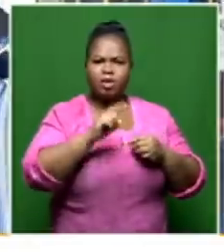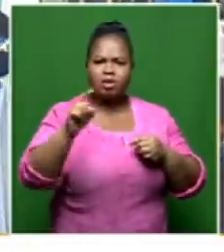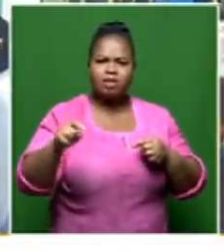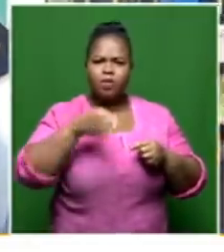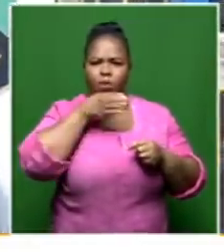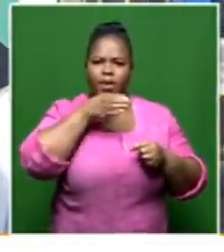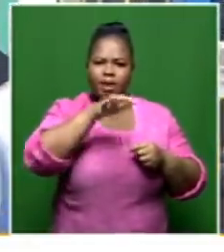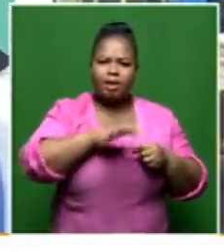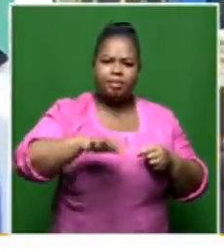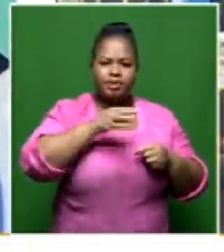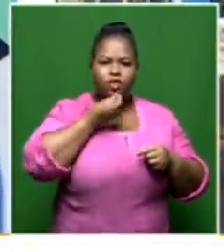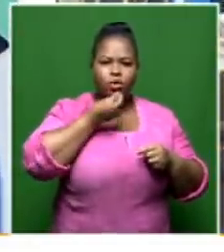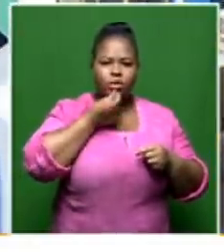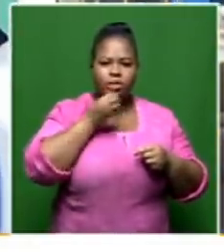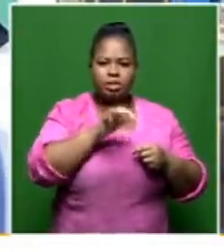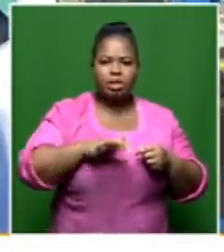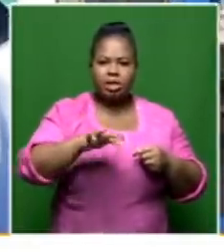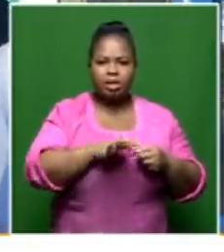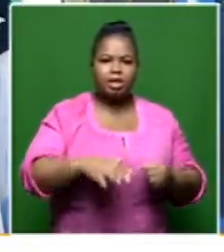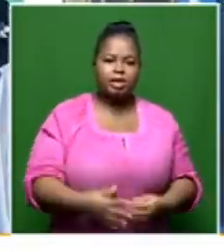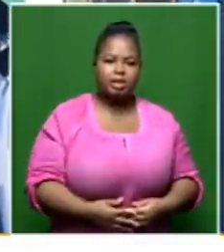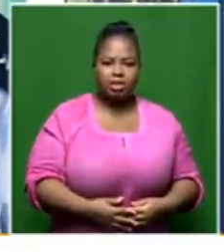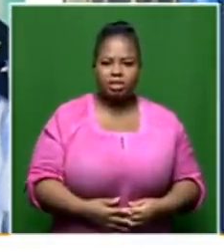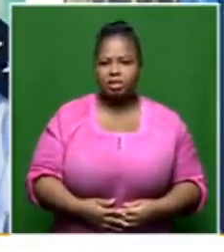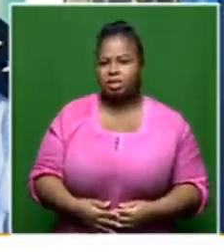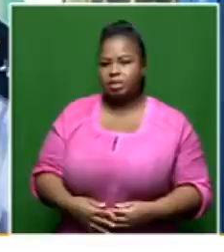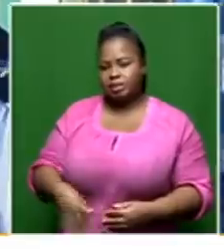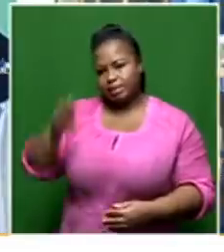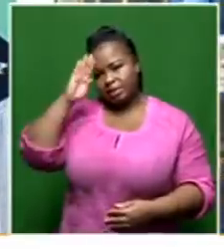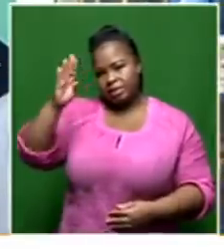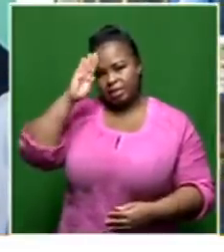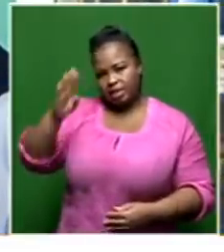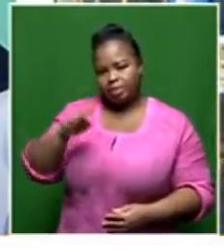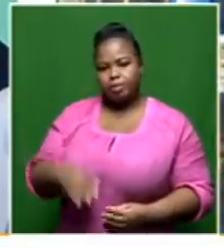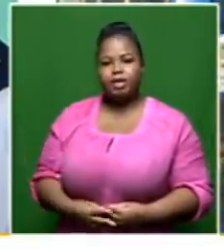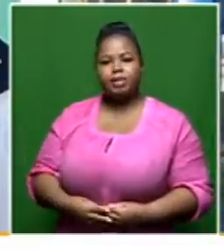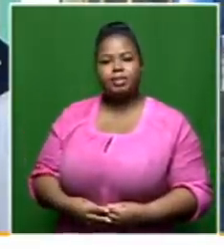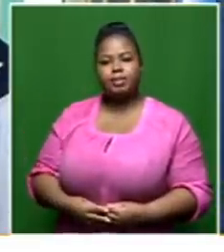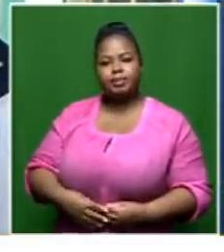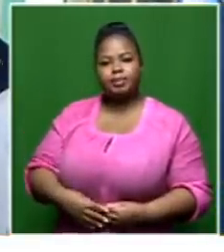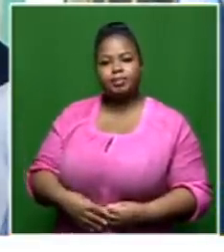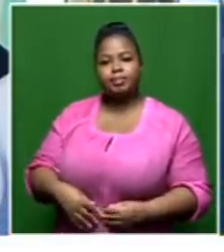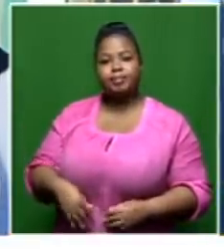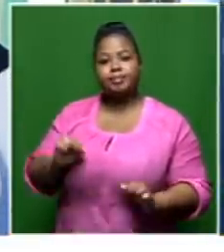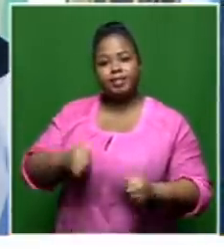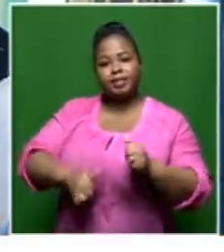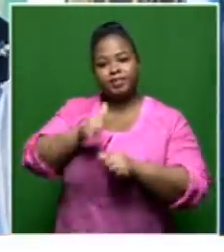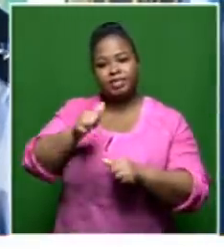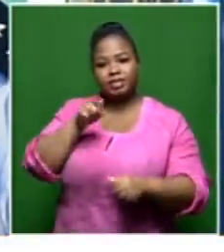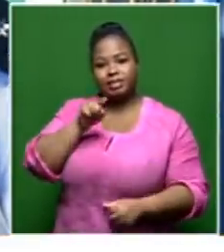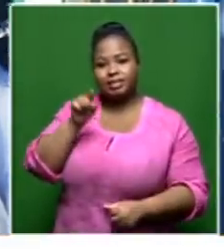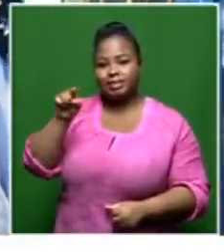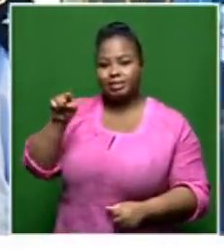amenities? Good morning, Vusi, and good morning to the listeners. Firstly, the promenade had to